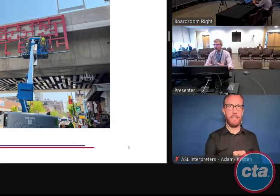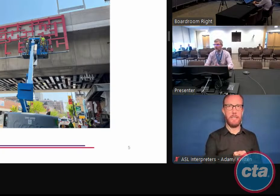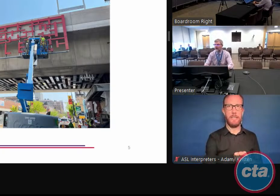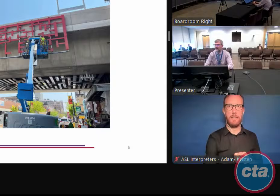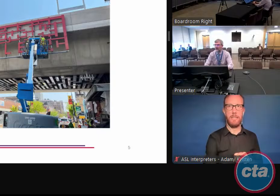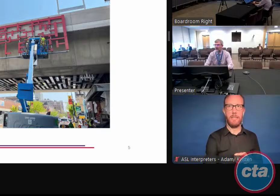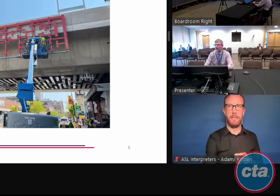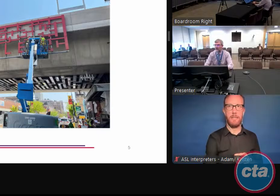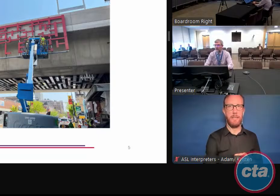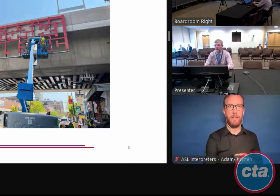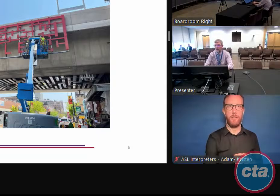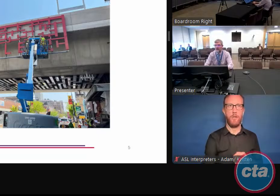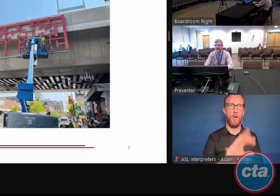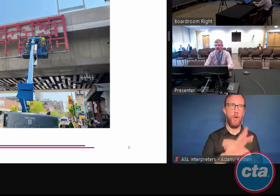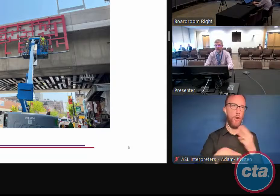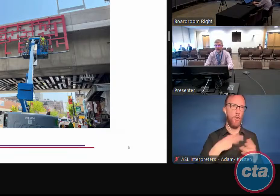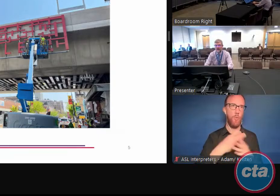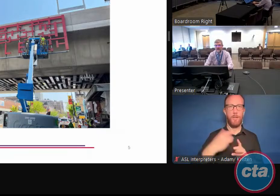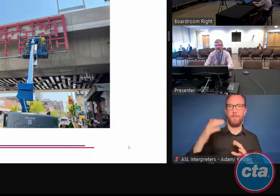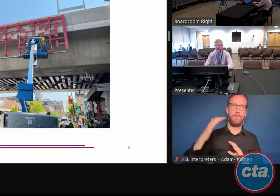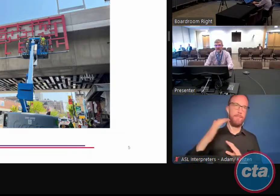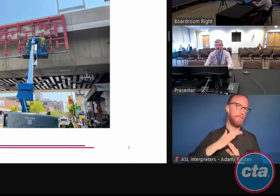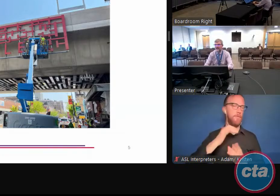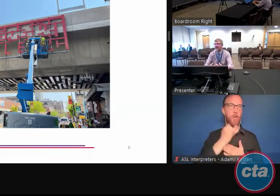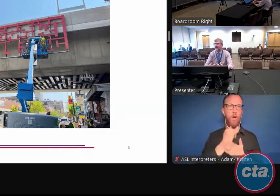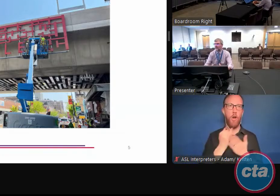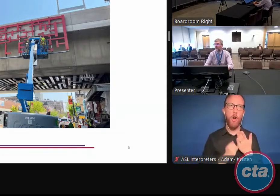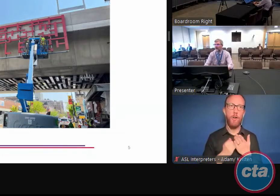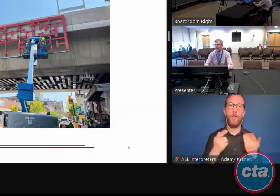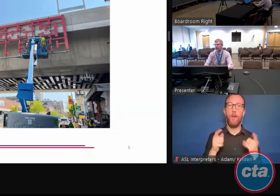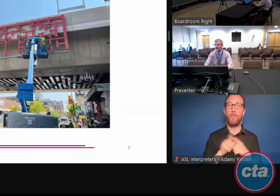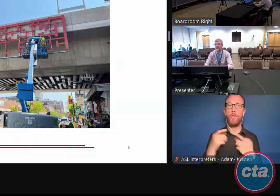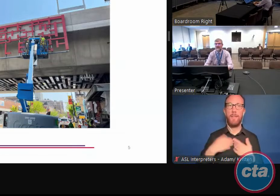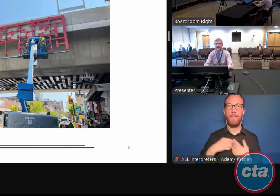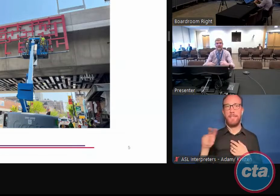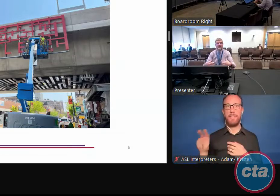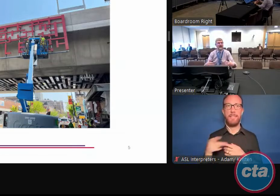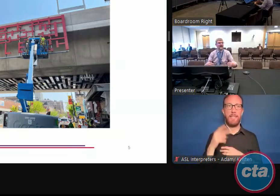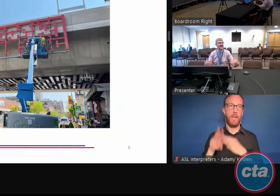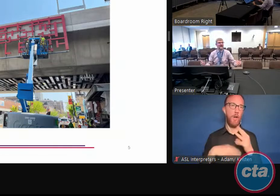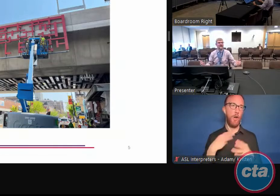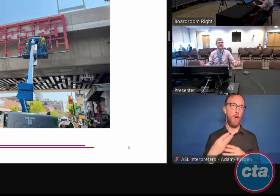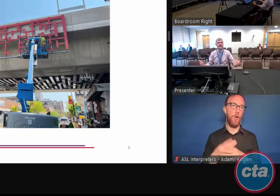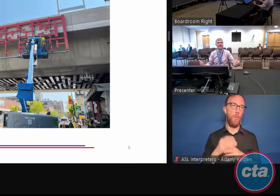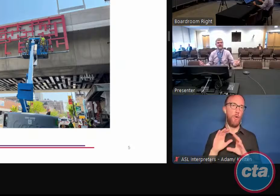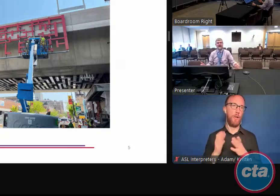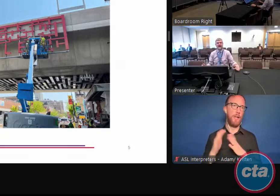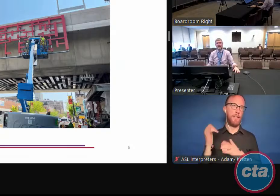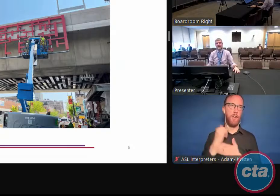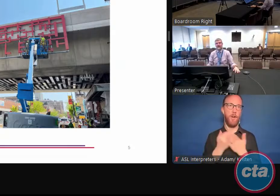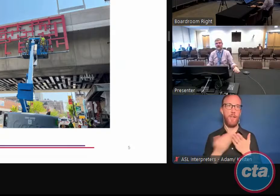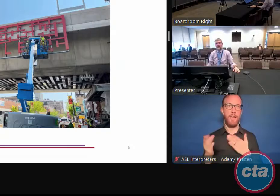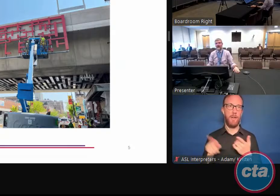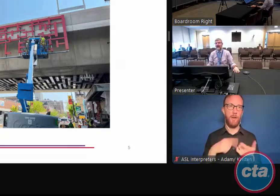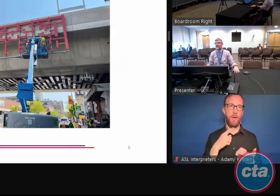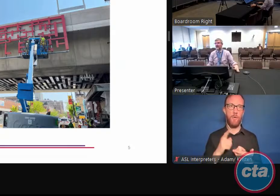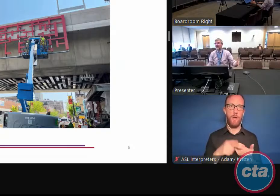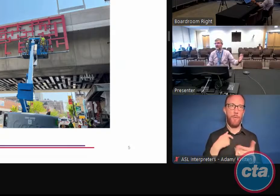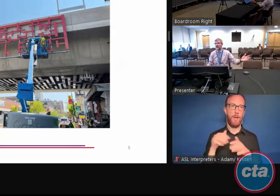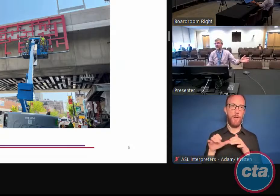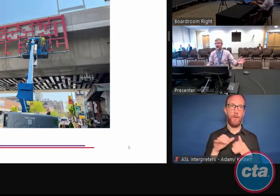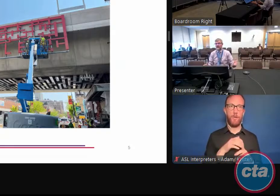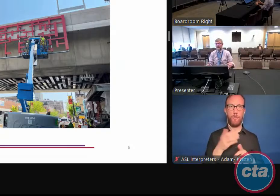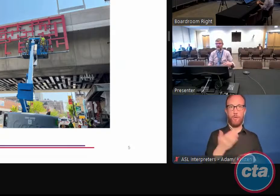kind world-class art that will be part of the station openings. They also have a second world-class art piece that came with many of the stations when we did rehabs of them